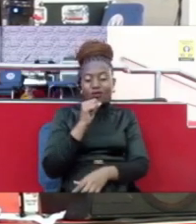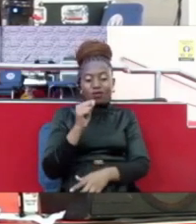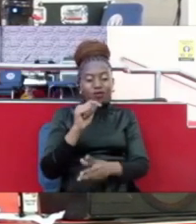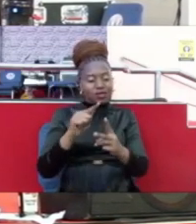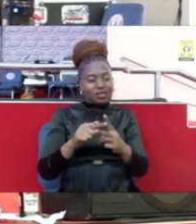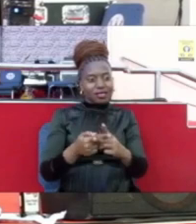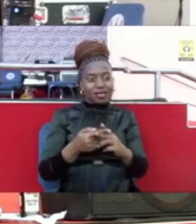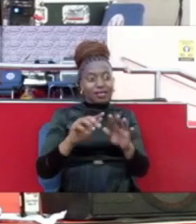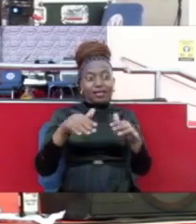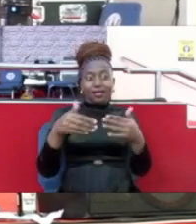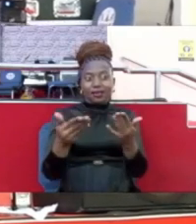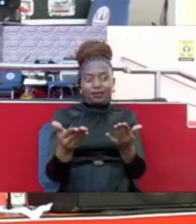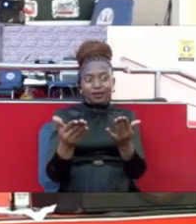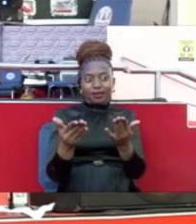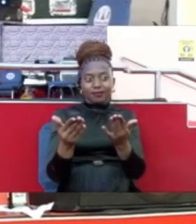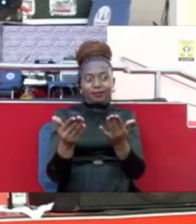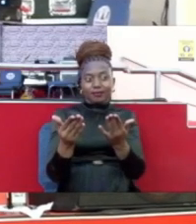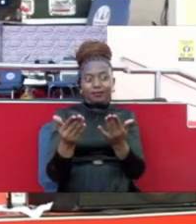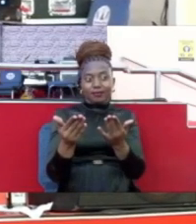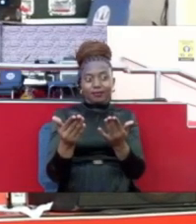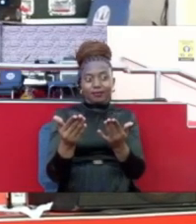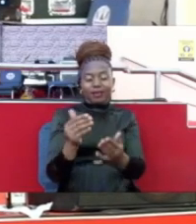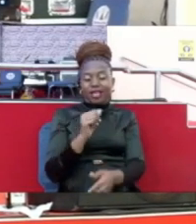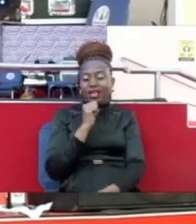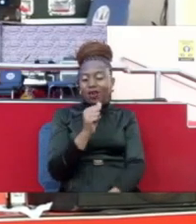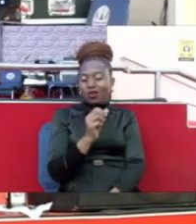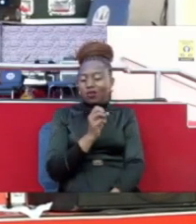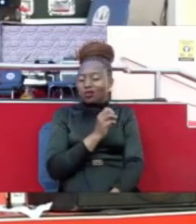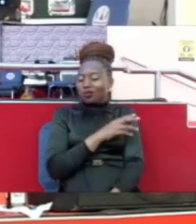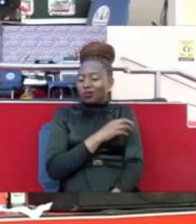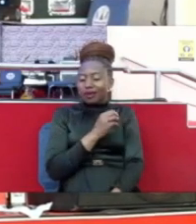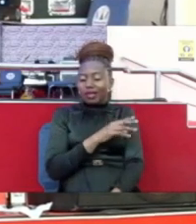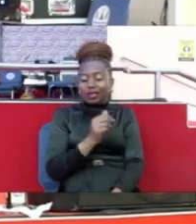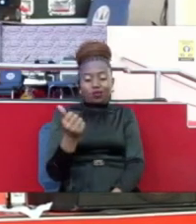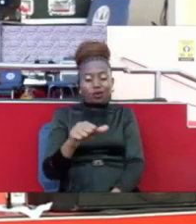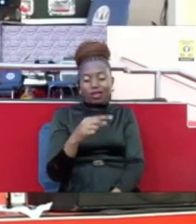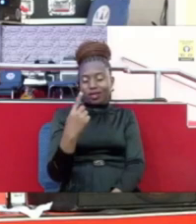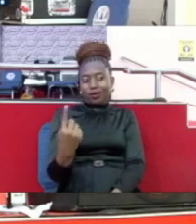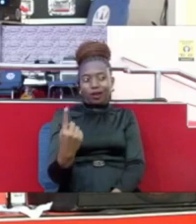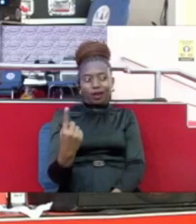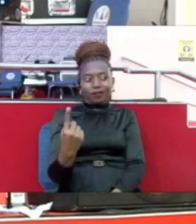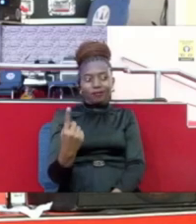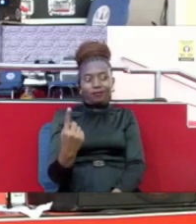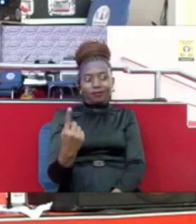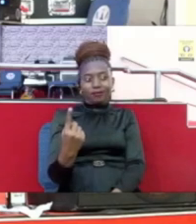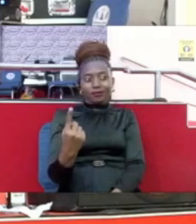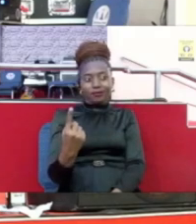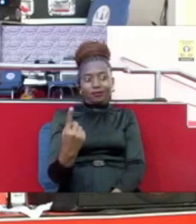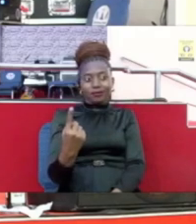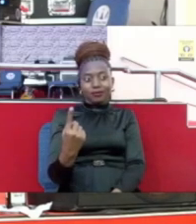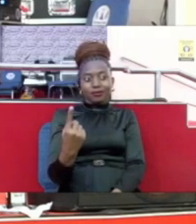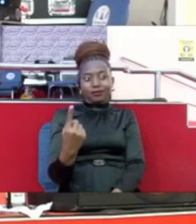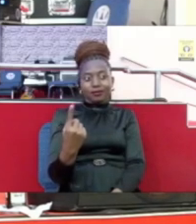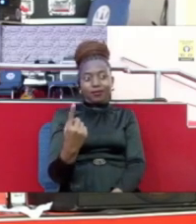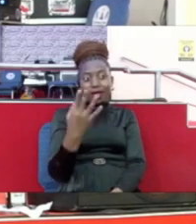lakini usipoanza kutoa, don't blame anyone. Usimlaumu yeyote. Much less God,